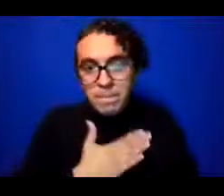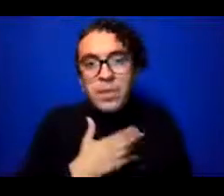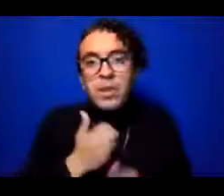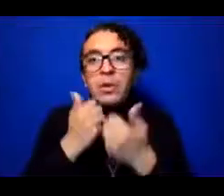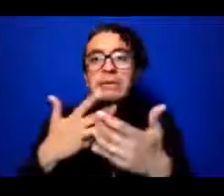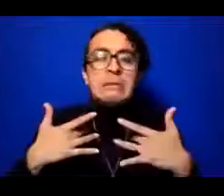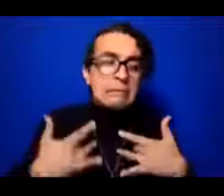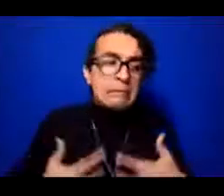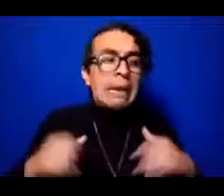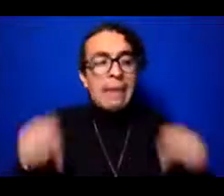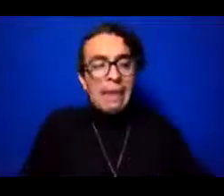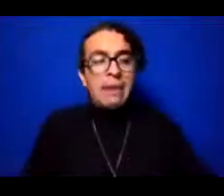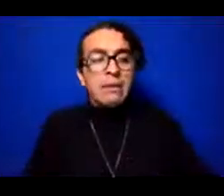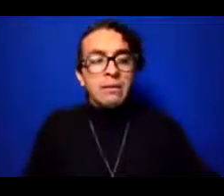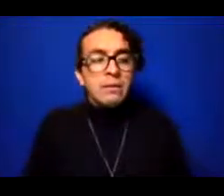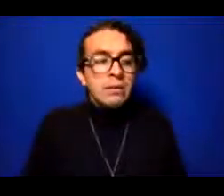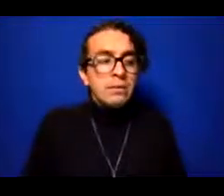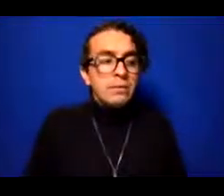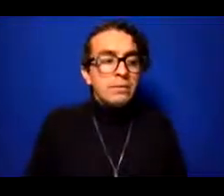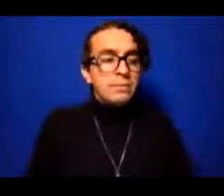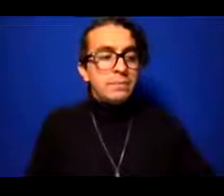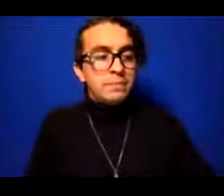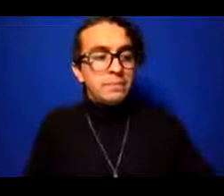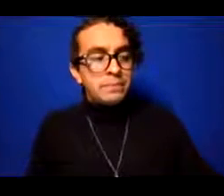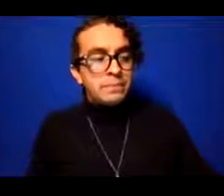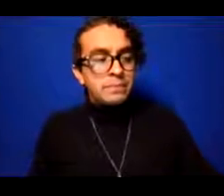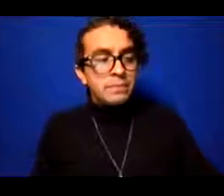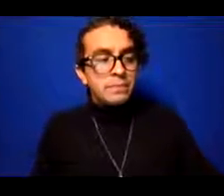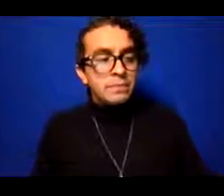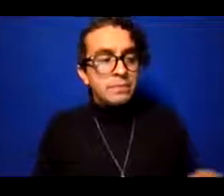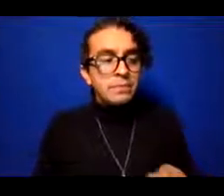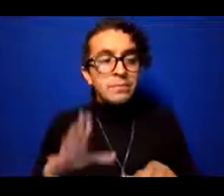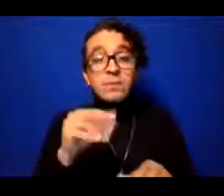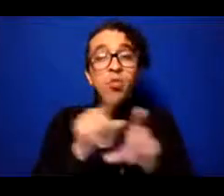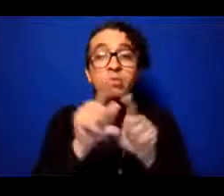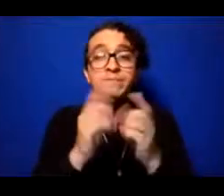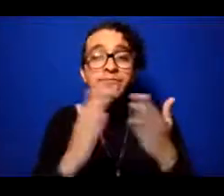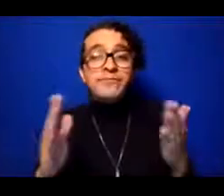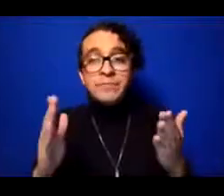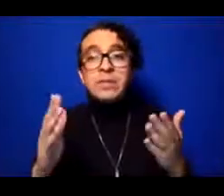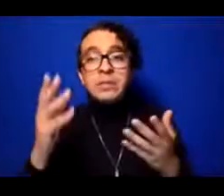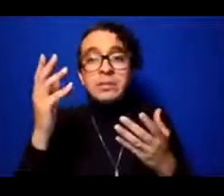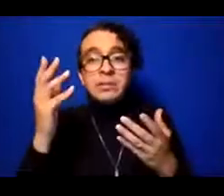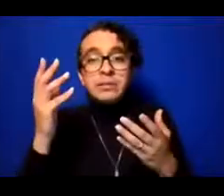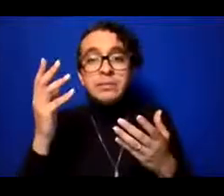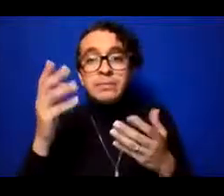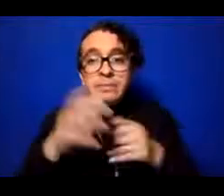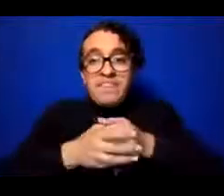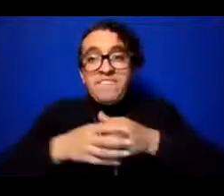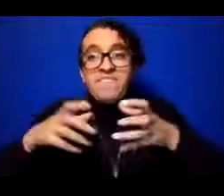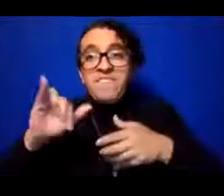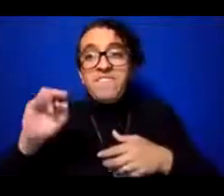of depressive types of symptoms. And then in general, just inflammation. If you think about things that cause inflammation in